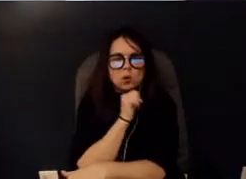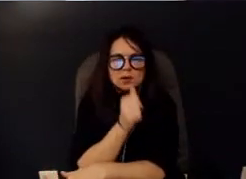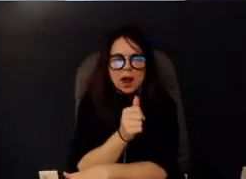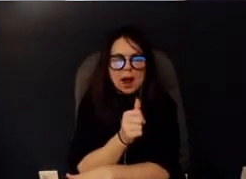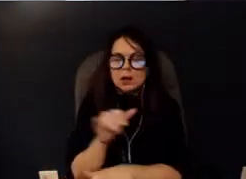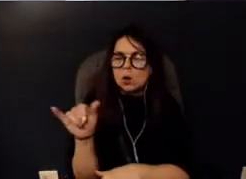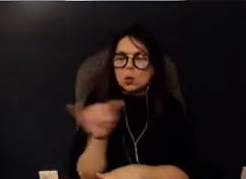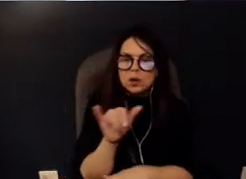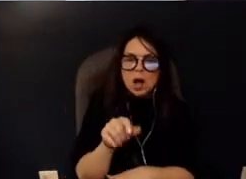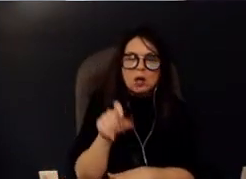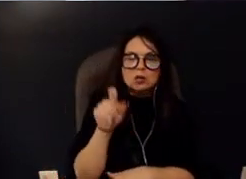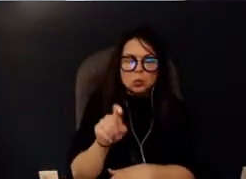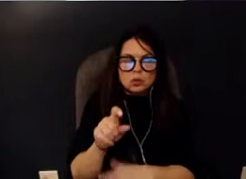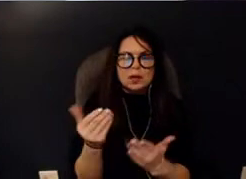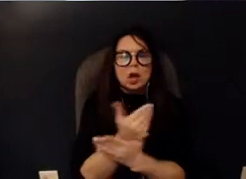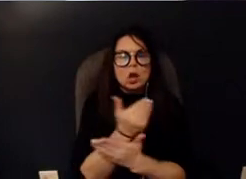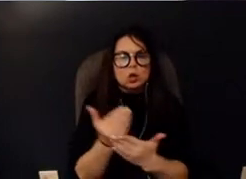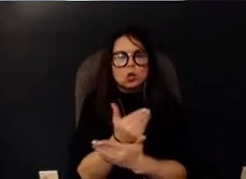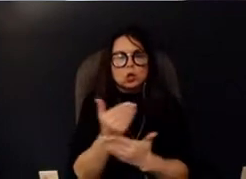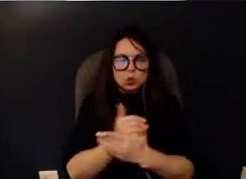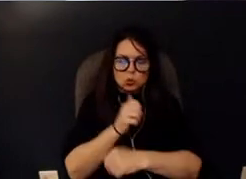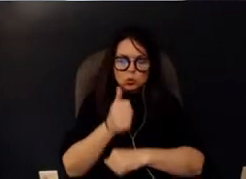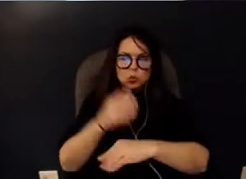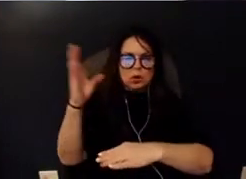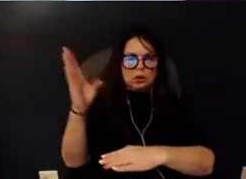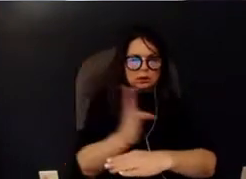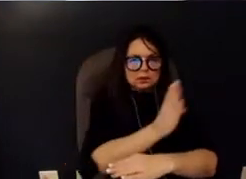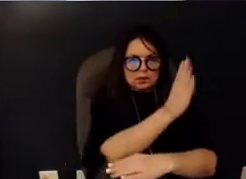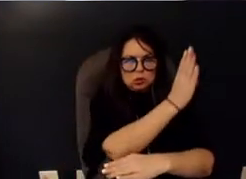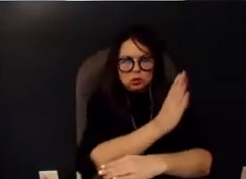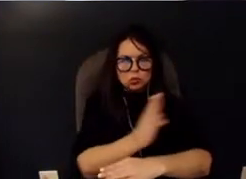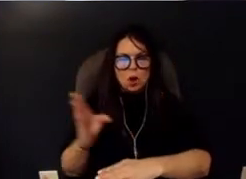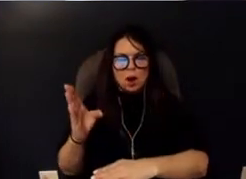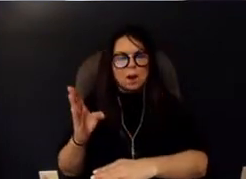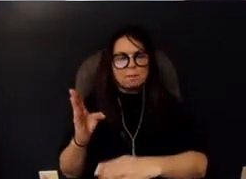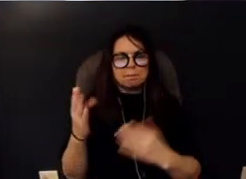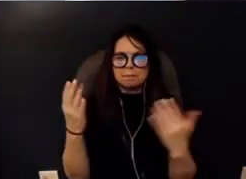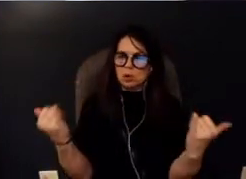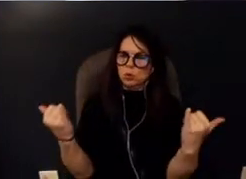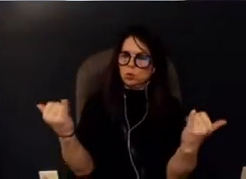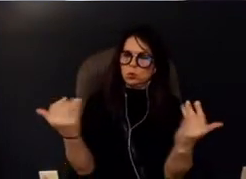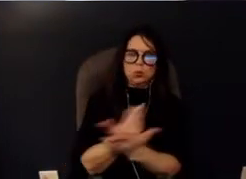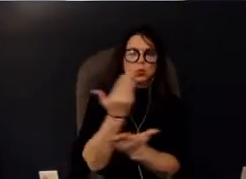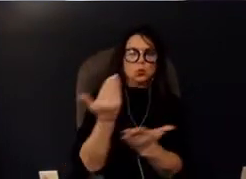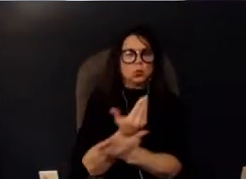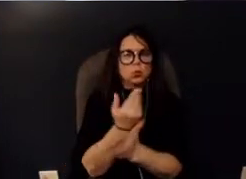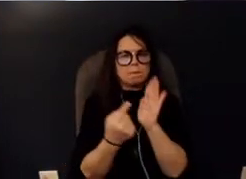safety, a 21st century model that